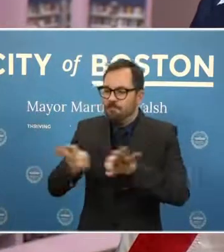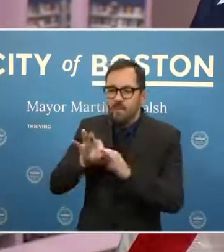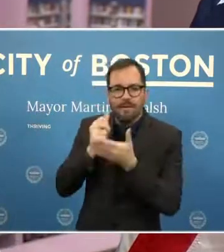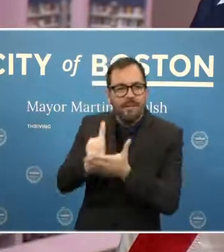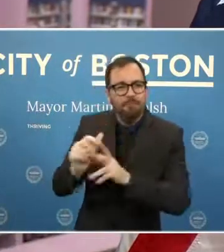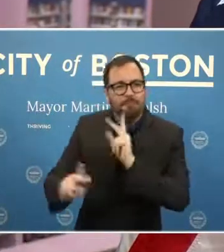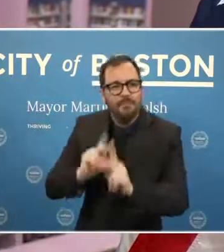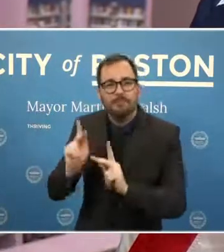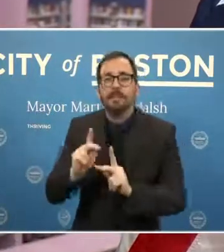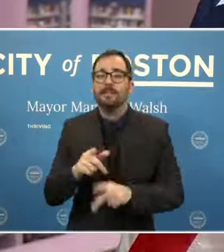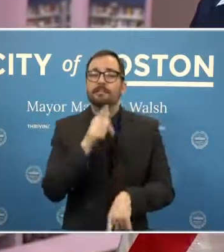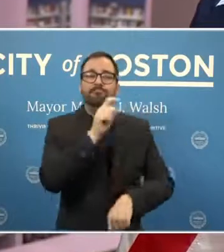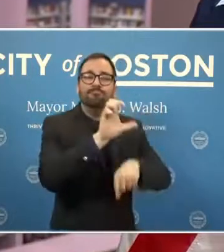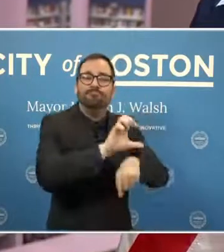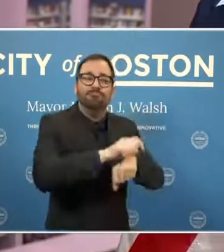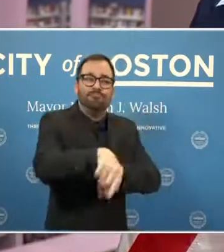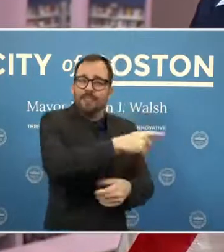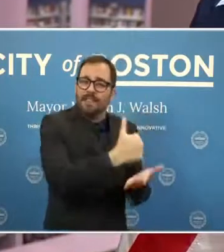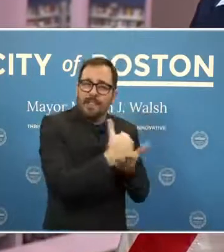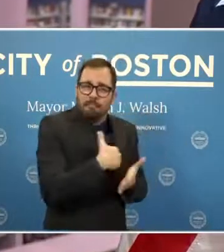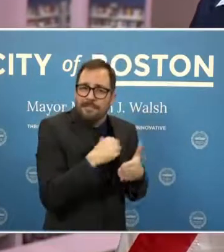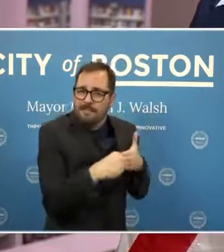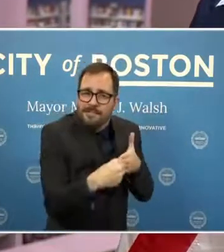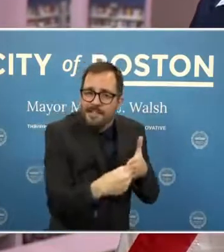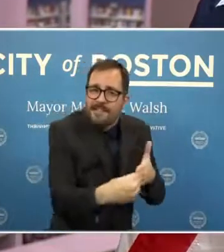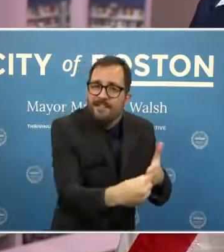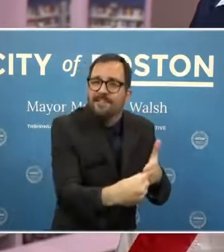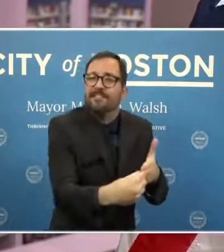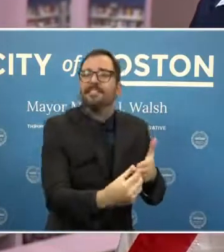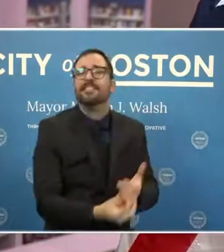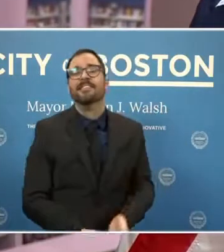every kid I coached in Little League, CYO, or at the Little House.